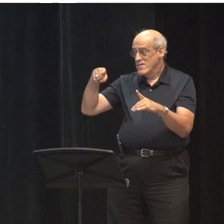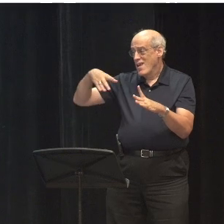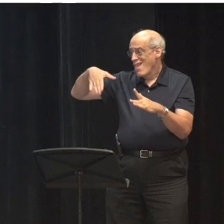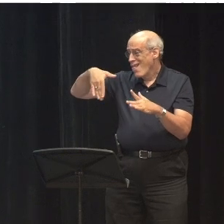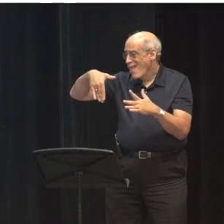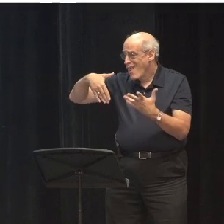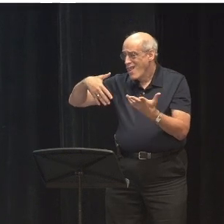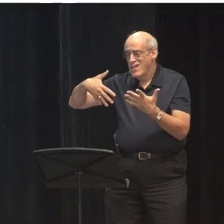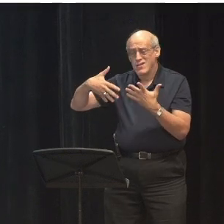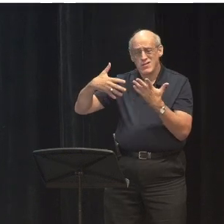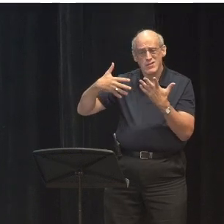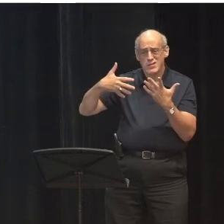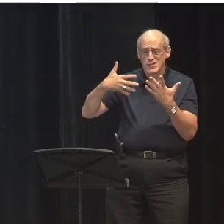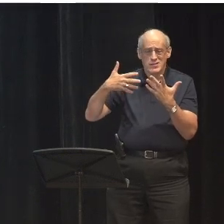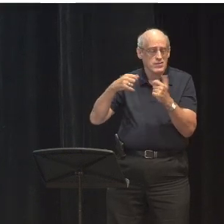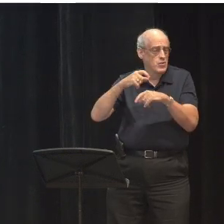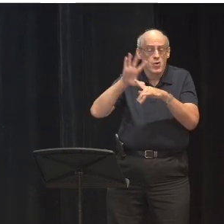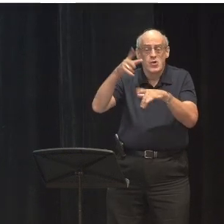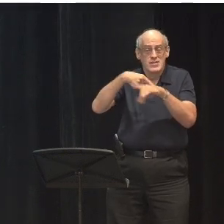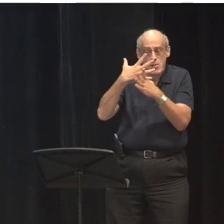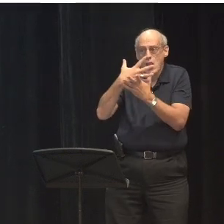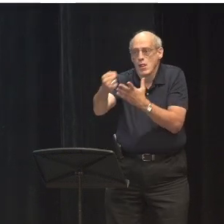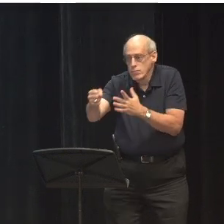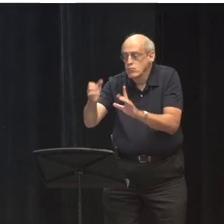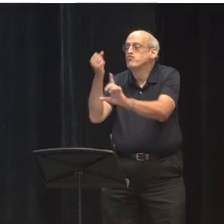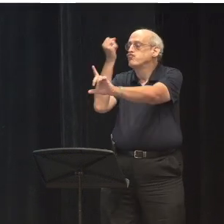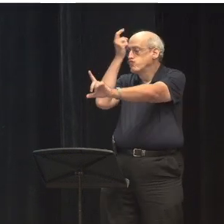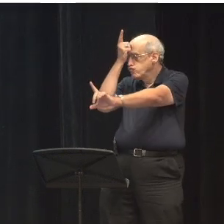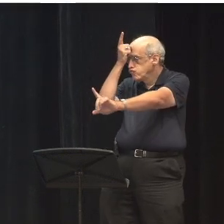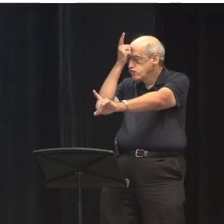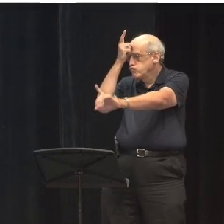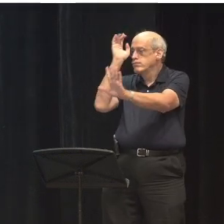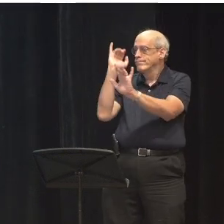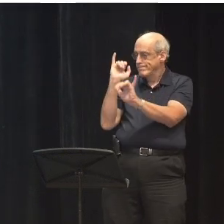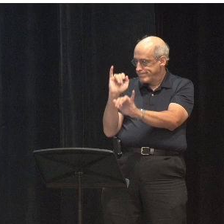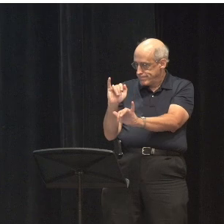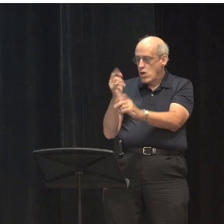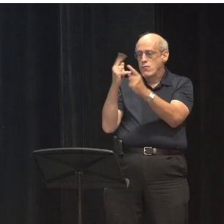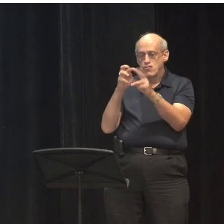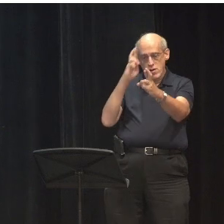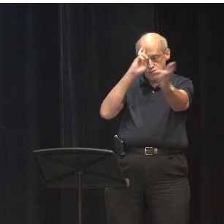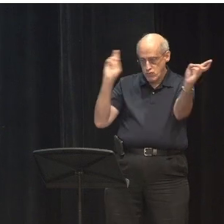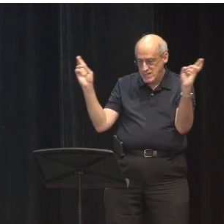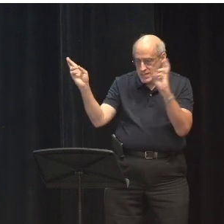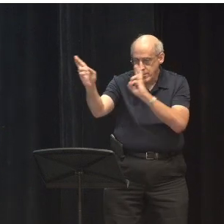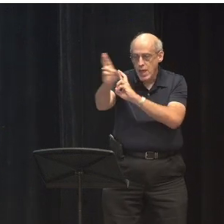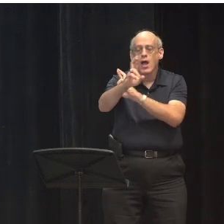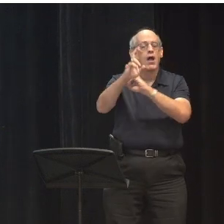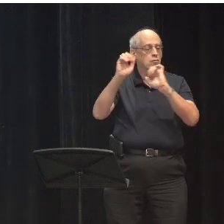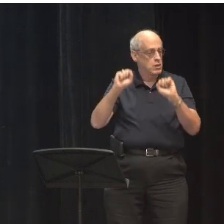chance, if your comment goes beyond the 3 minutes, I'm going to hold to 3 minutes out of respect for all of the speakers to give everyone an